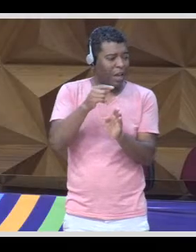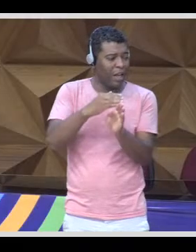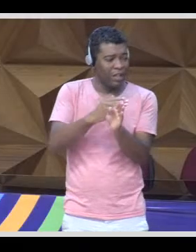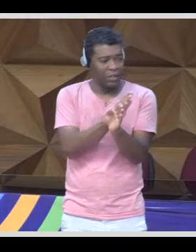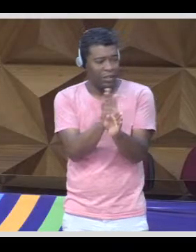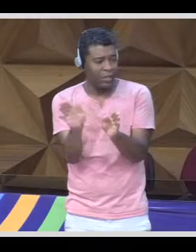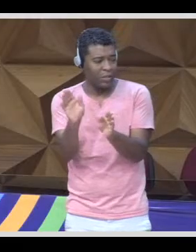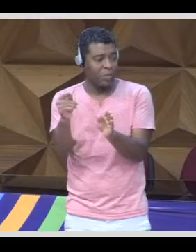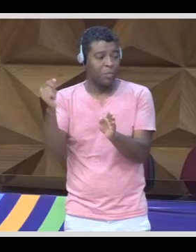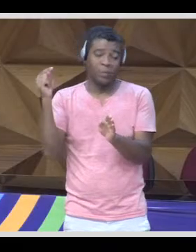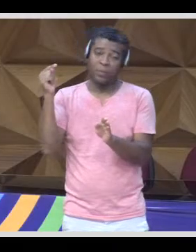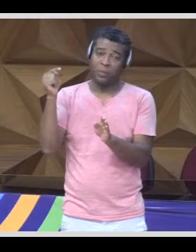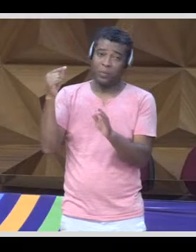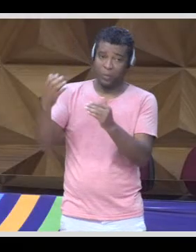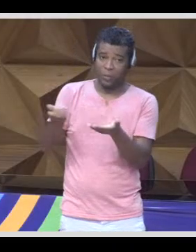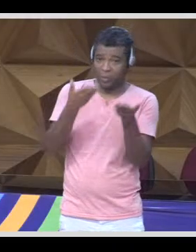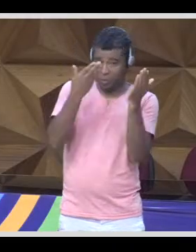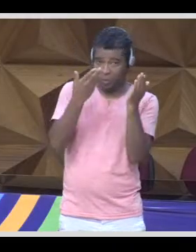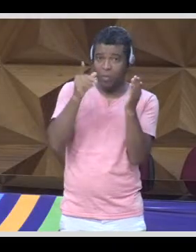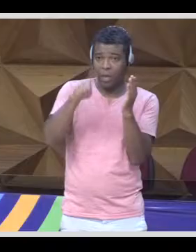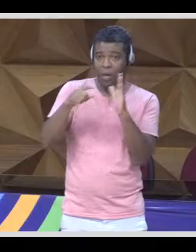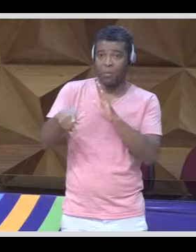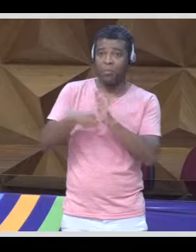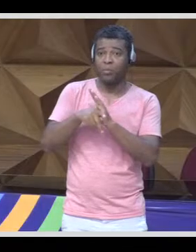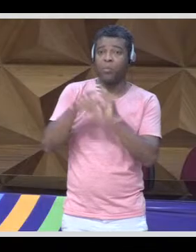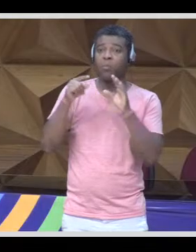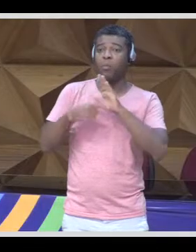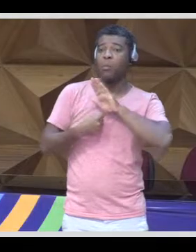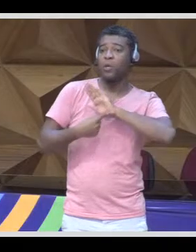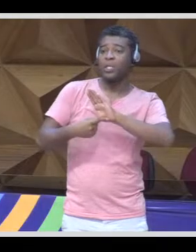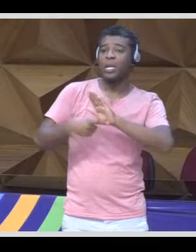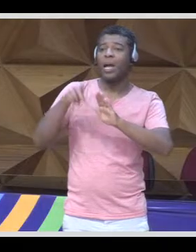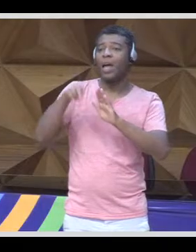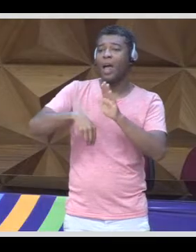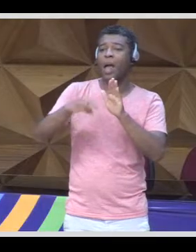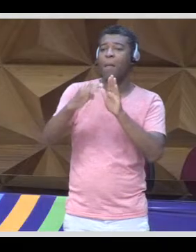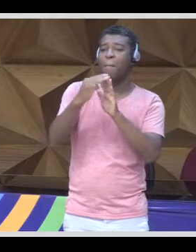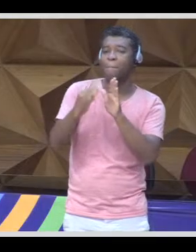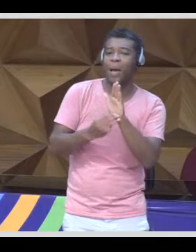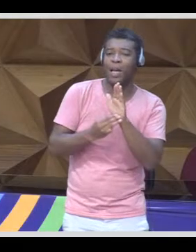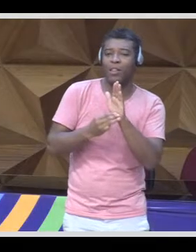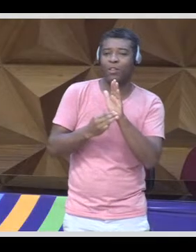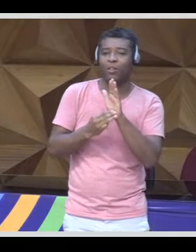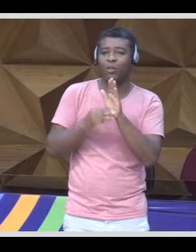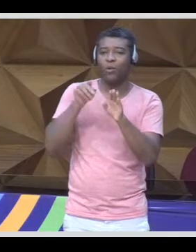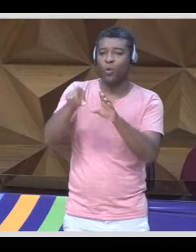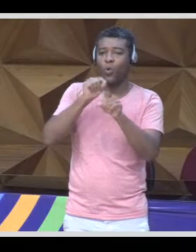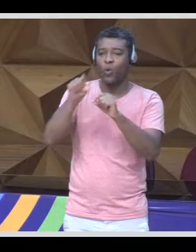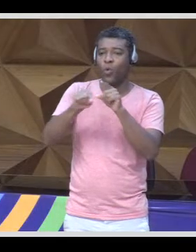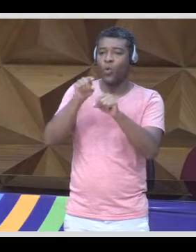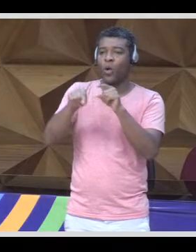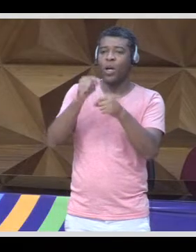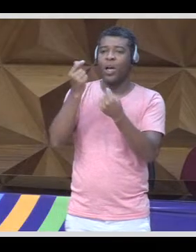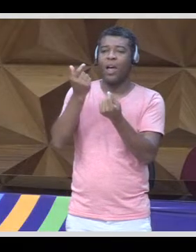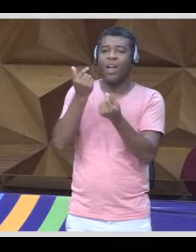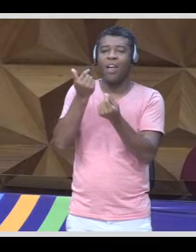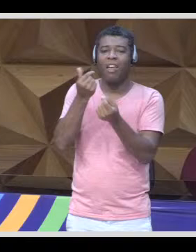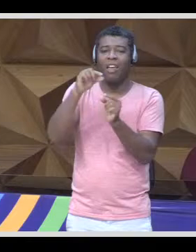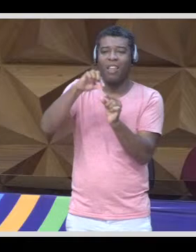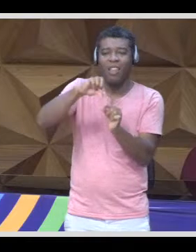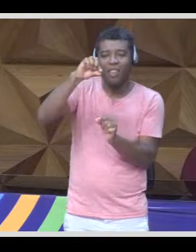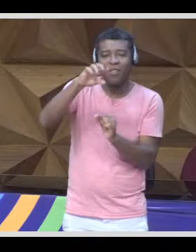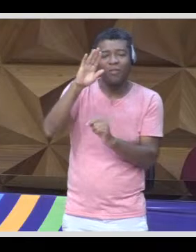good method to extract the backbone. So this is the original network. And each one of those here is